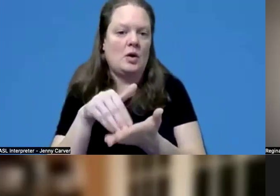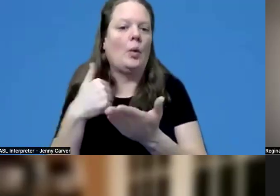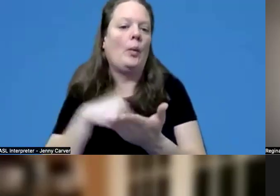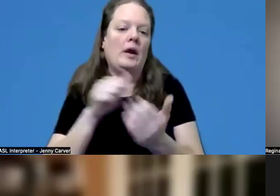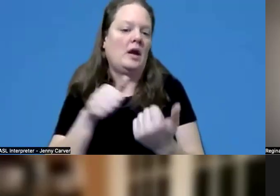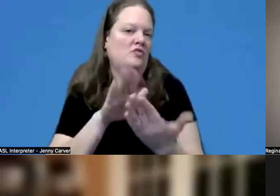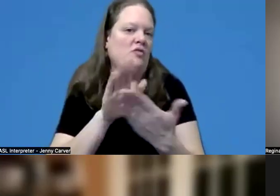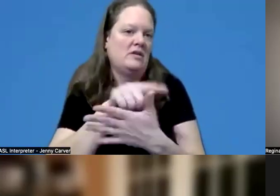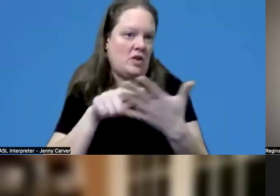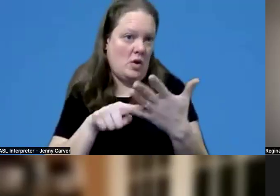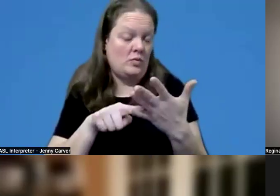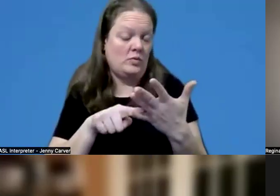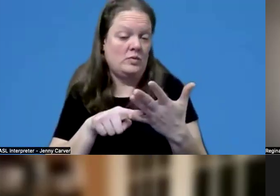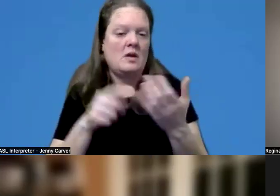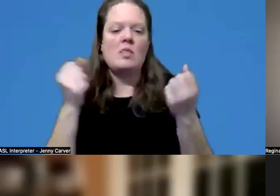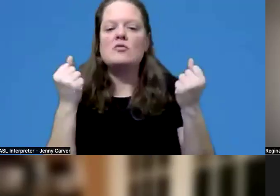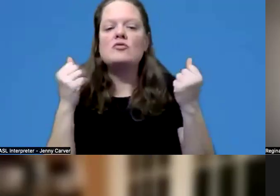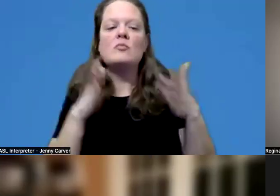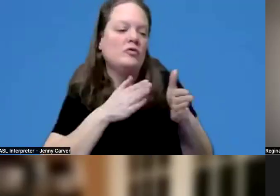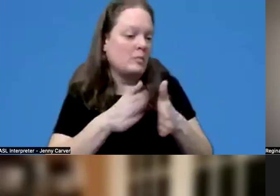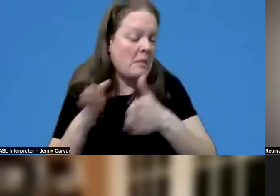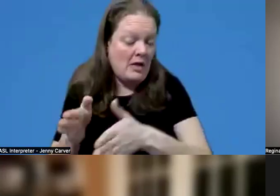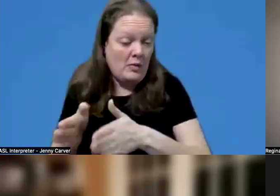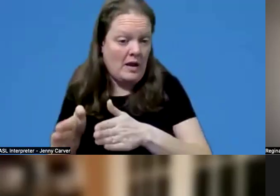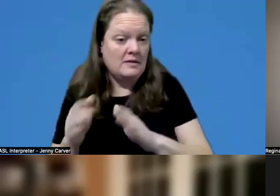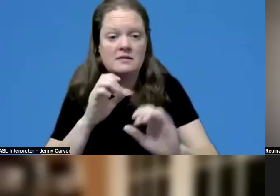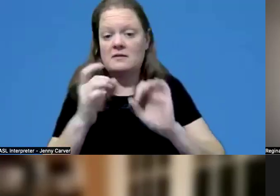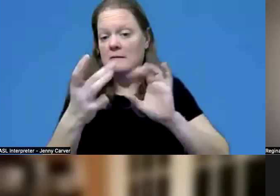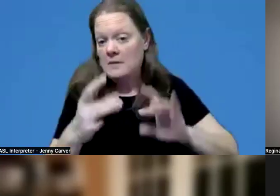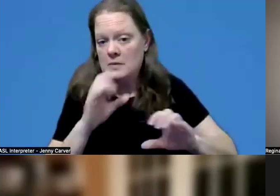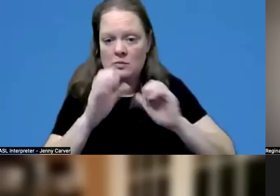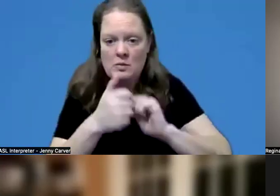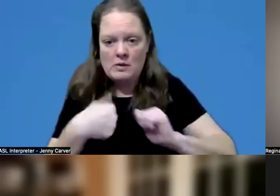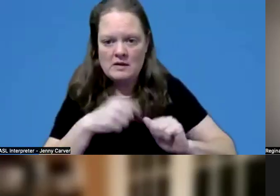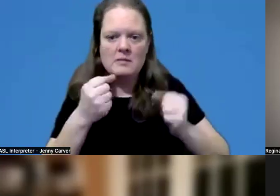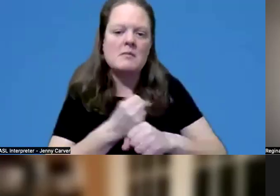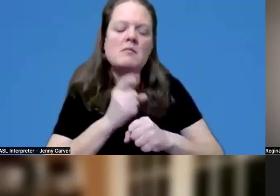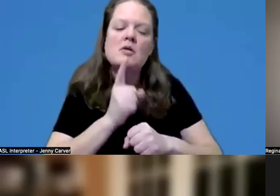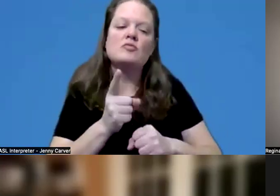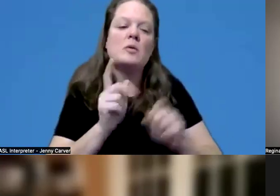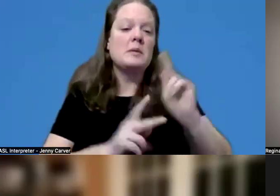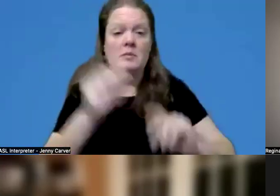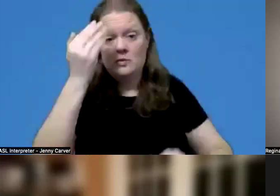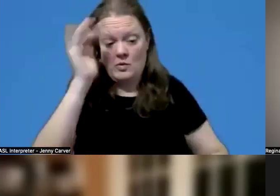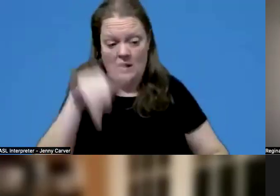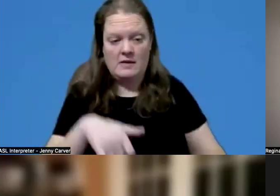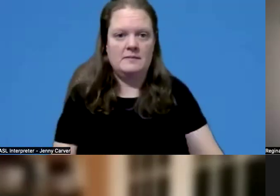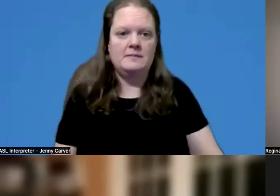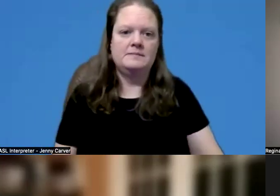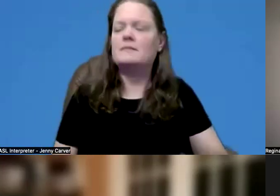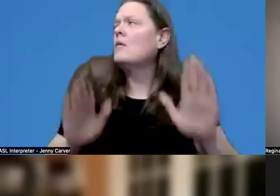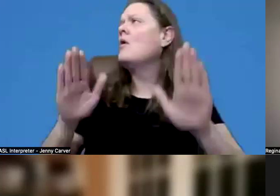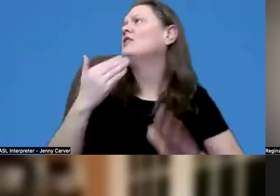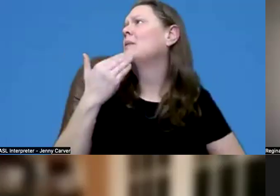address those. So there are multiple pathways. I just want to make sure people know that. Awesome.